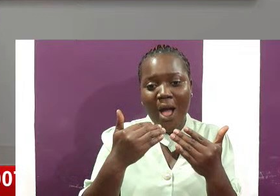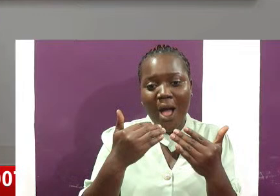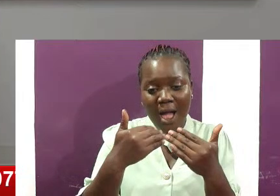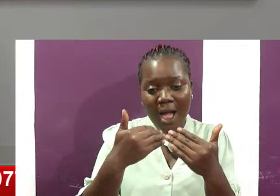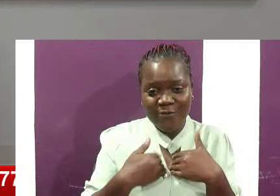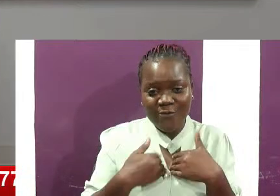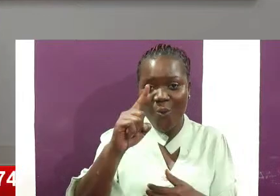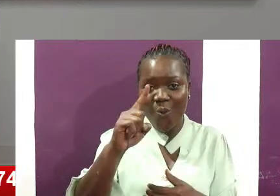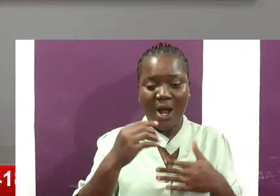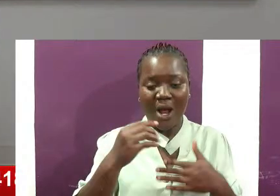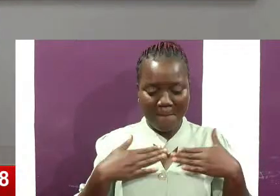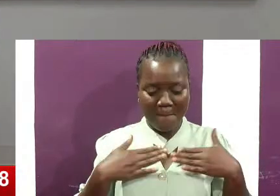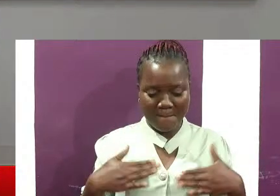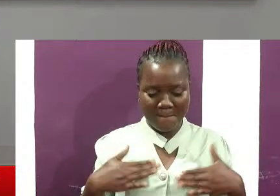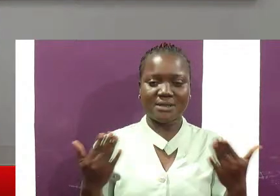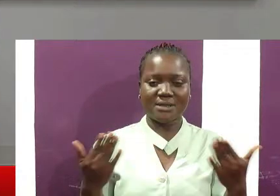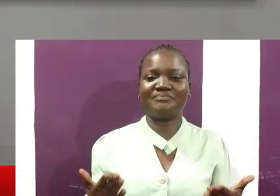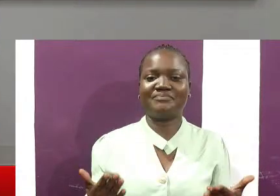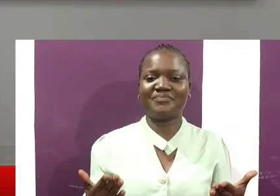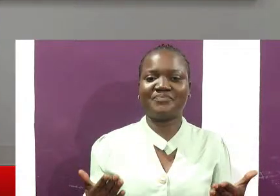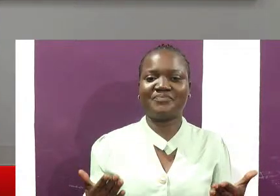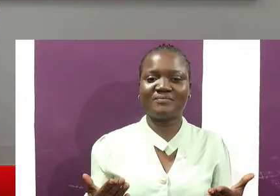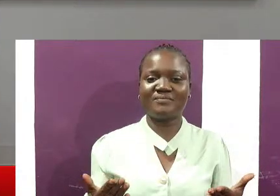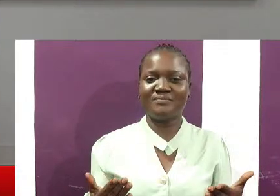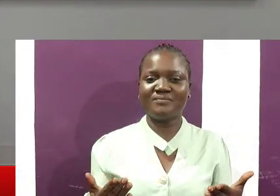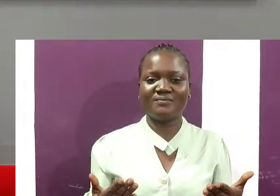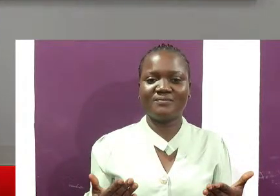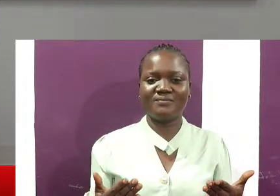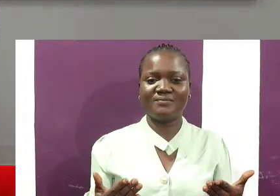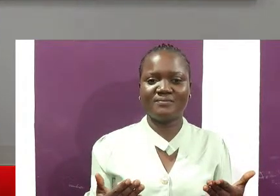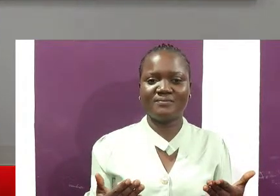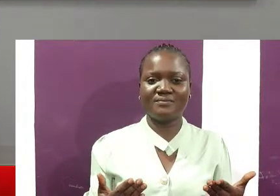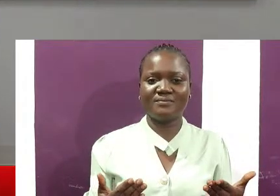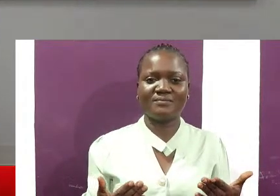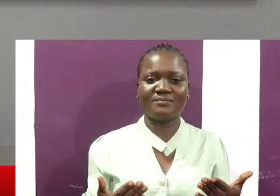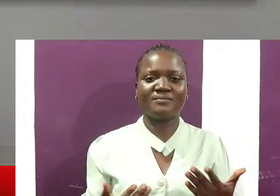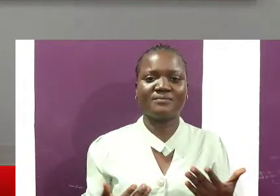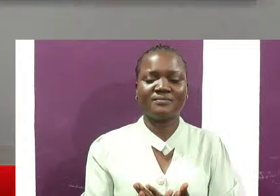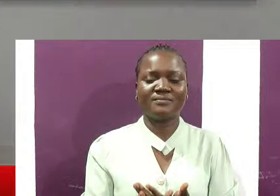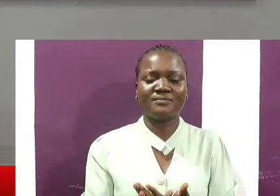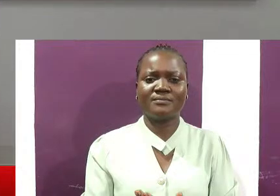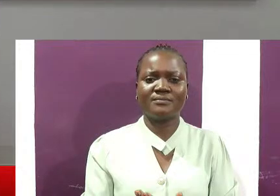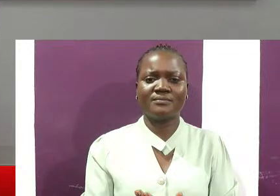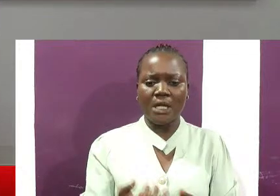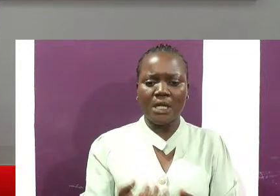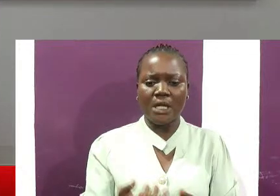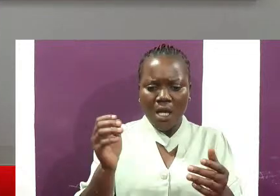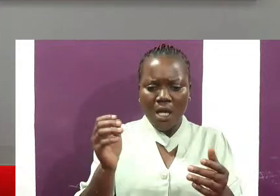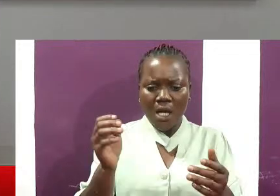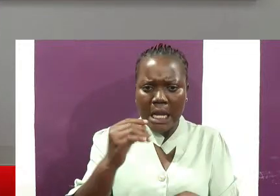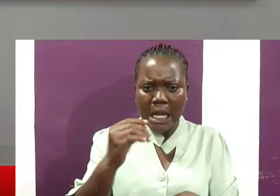And so if there's only one body, what would that have to mean in view of the church?